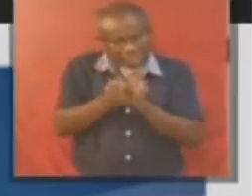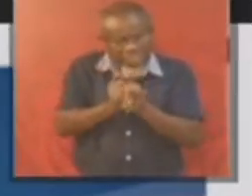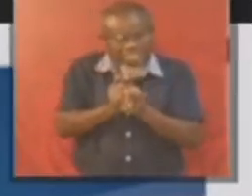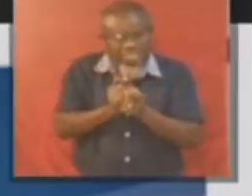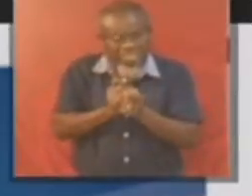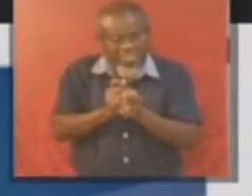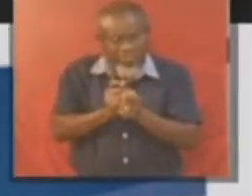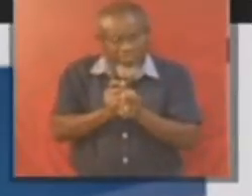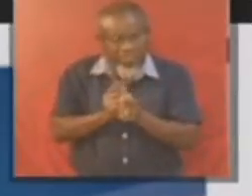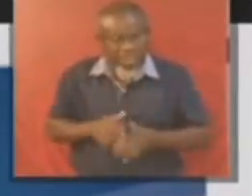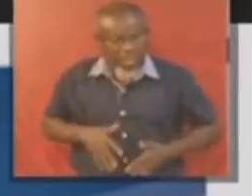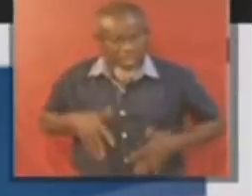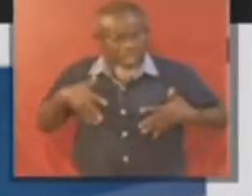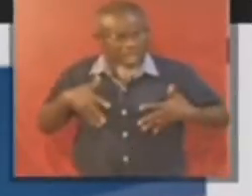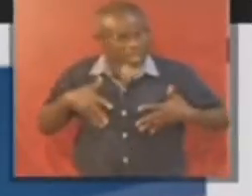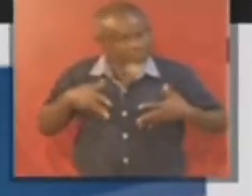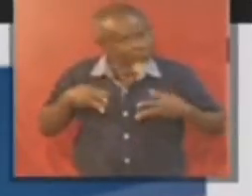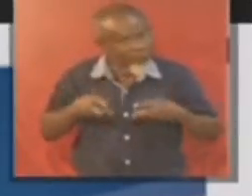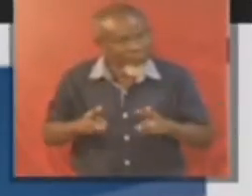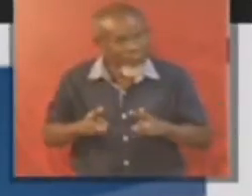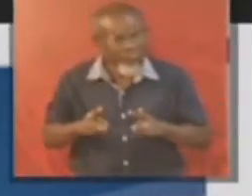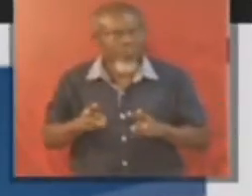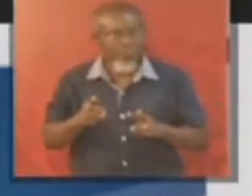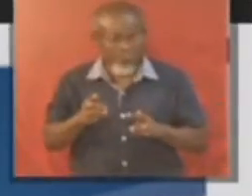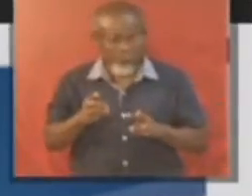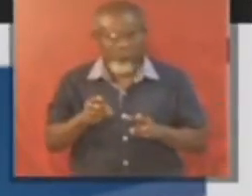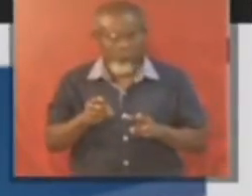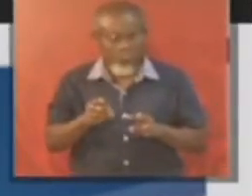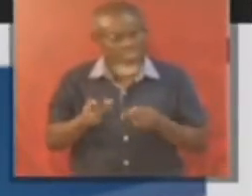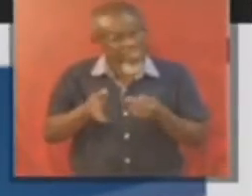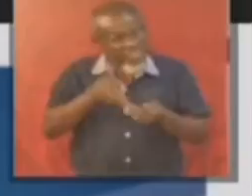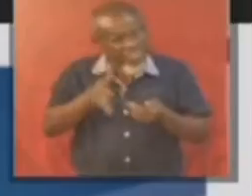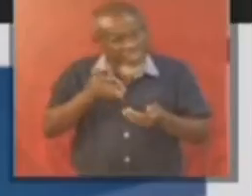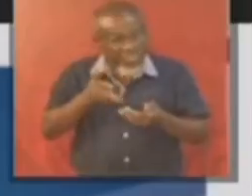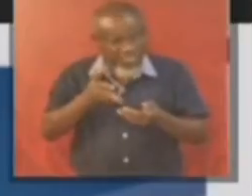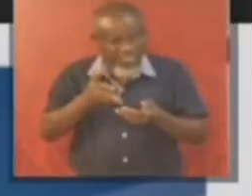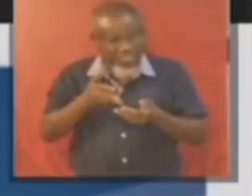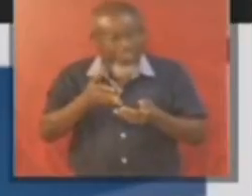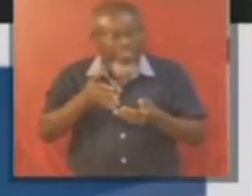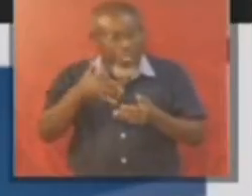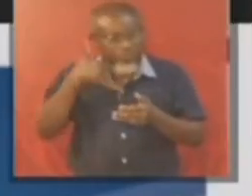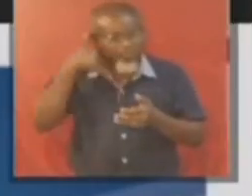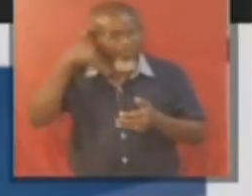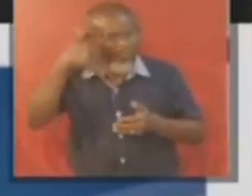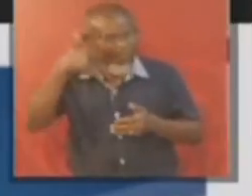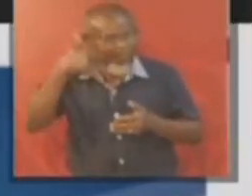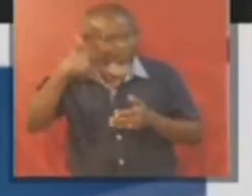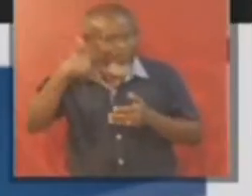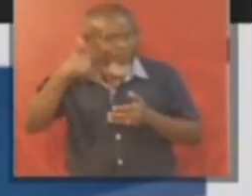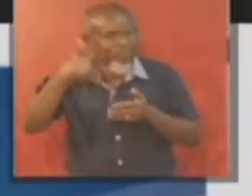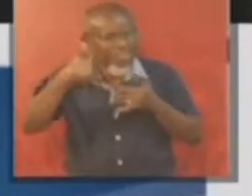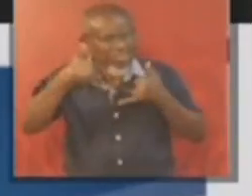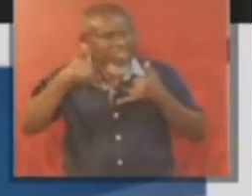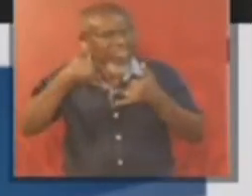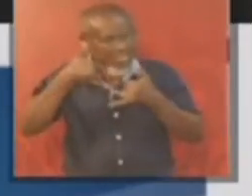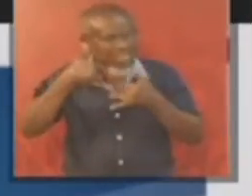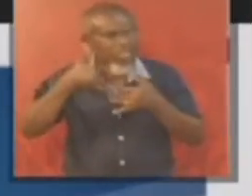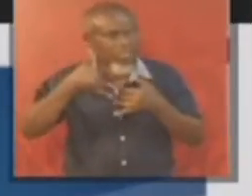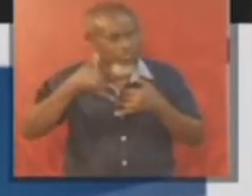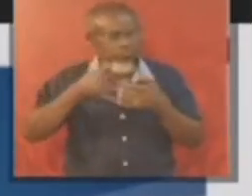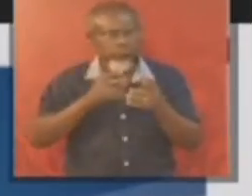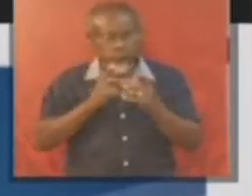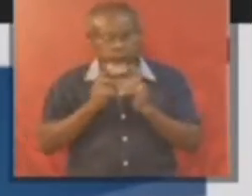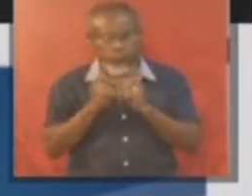setting was being able to be done in a telemedicine format. How we